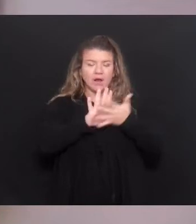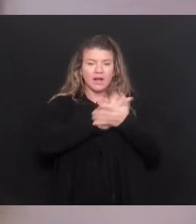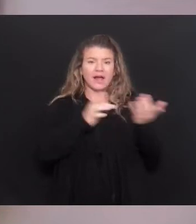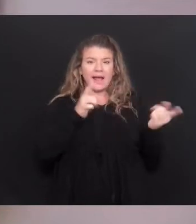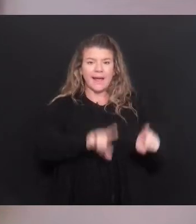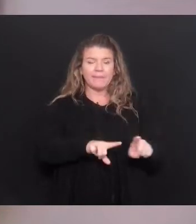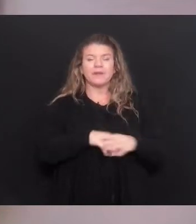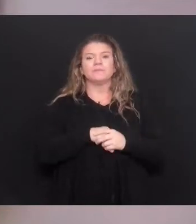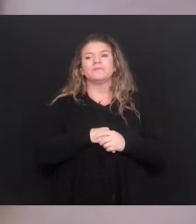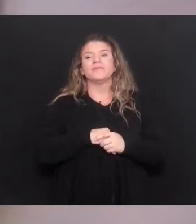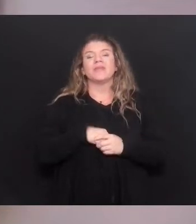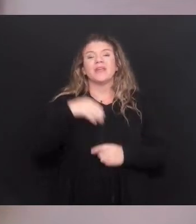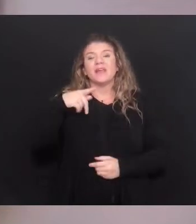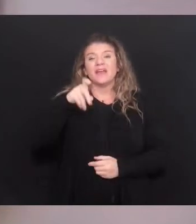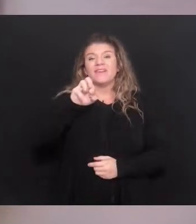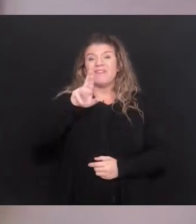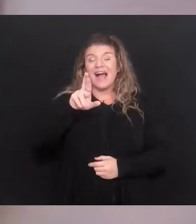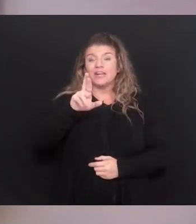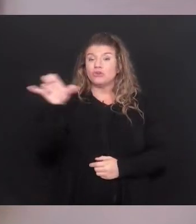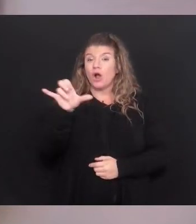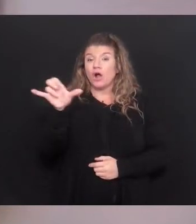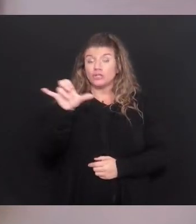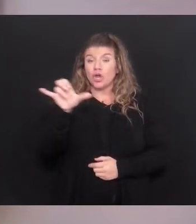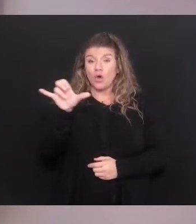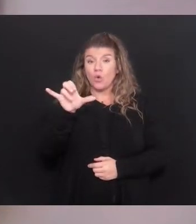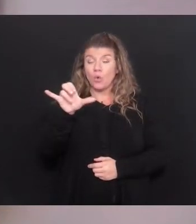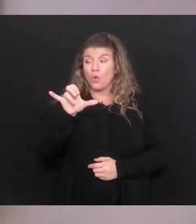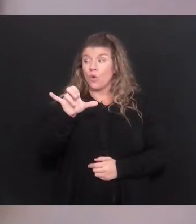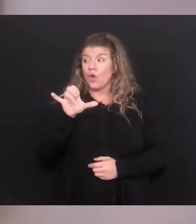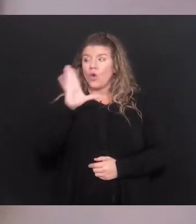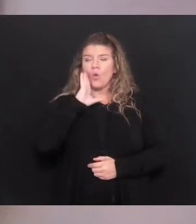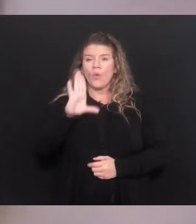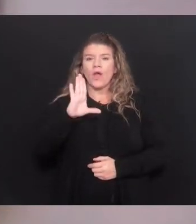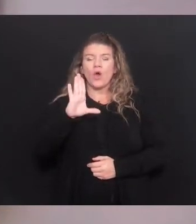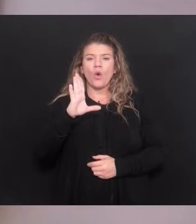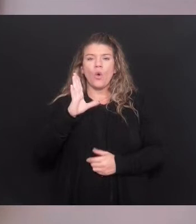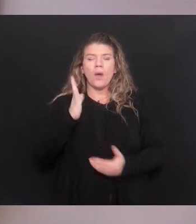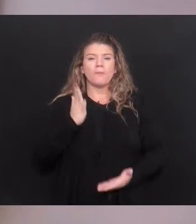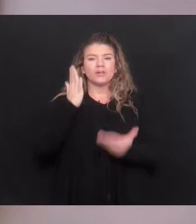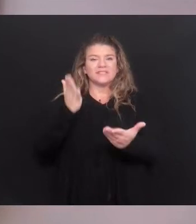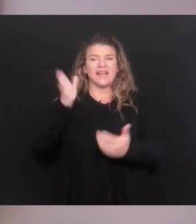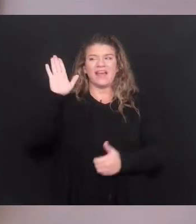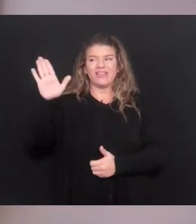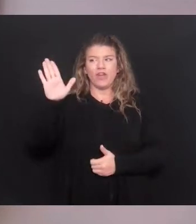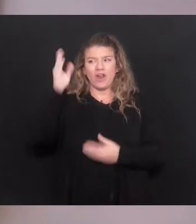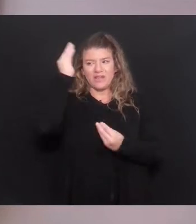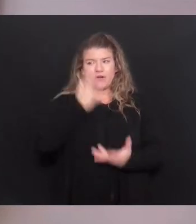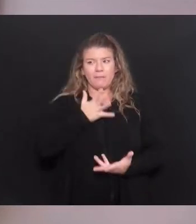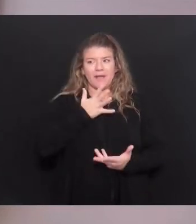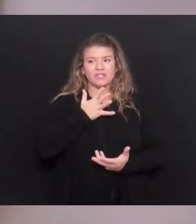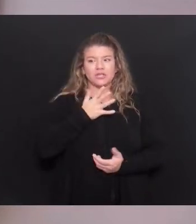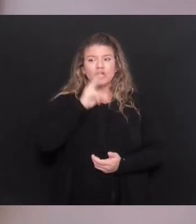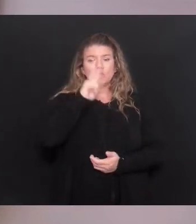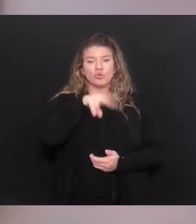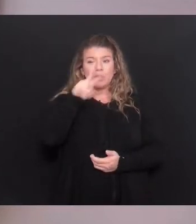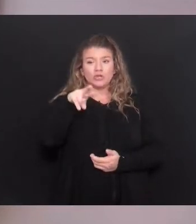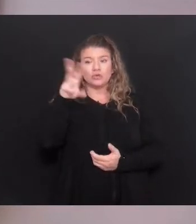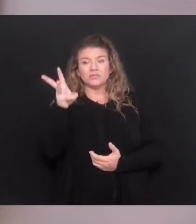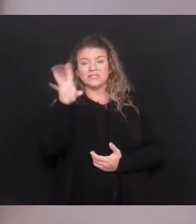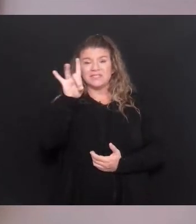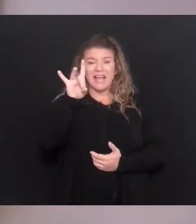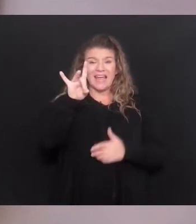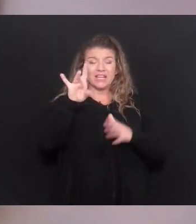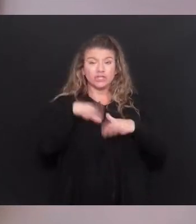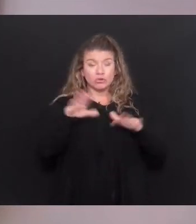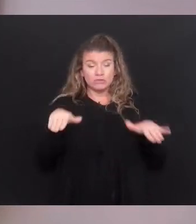The Pfizer is also going to present their data in 2,268 children, 5